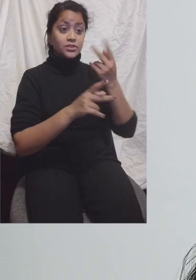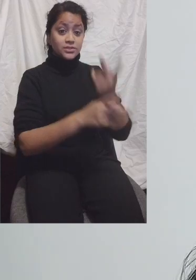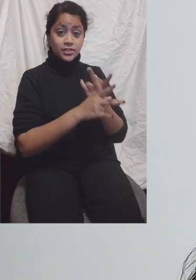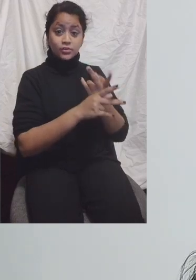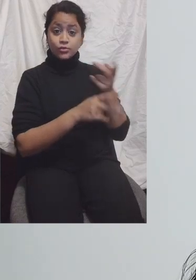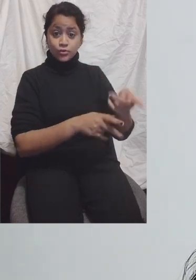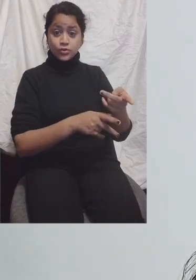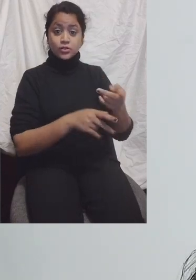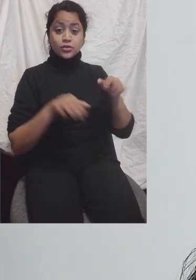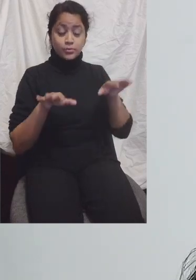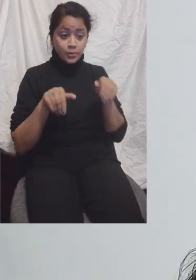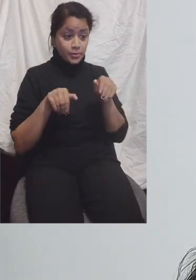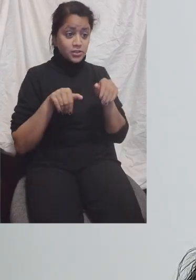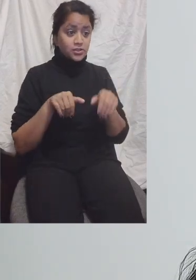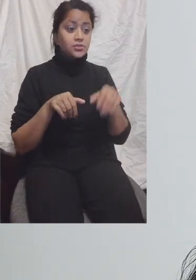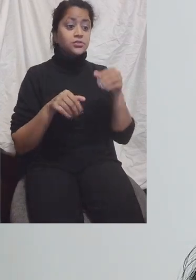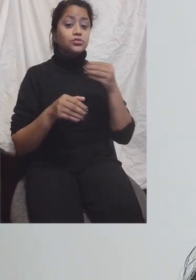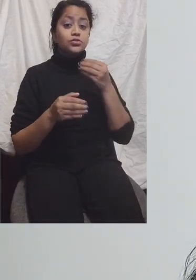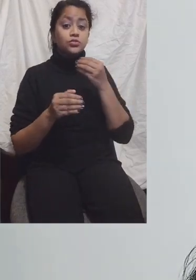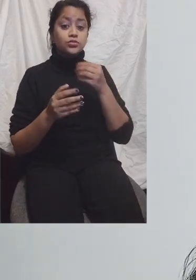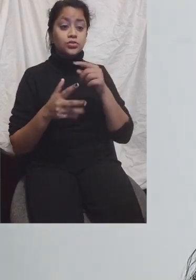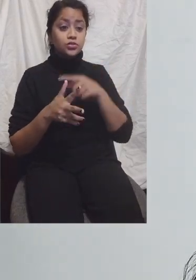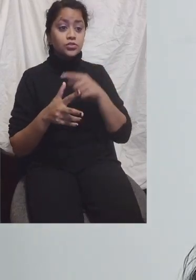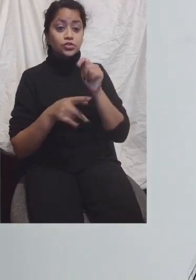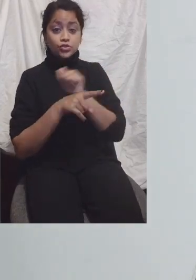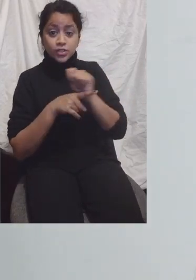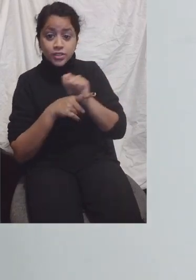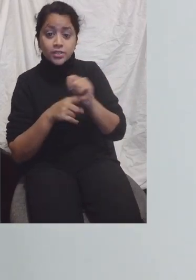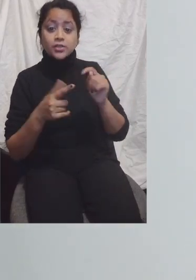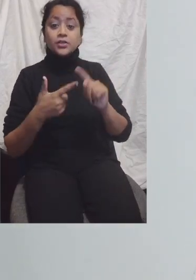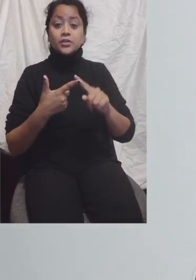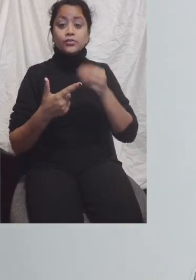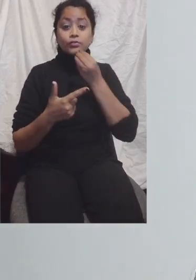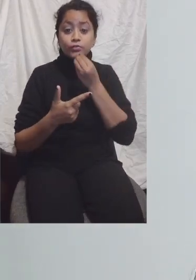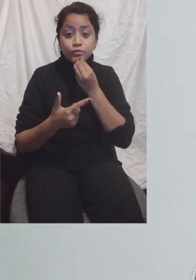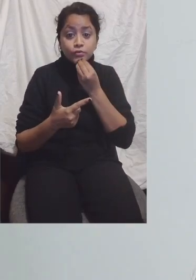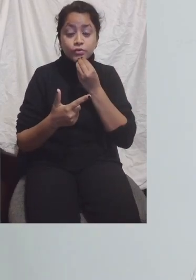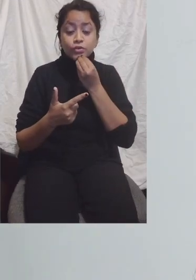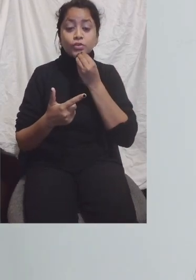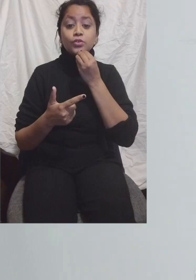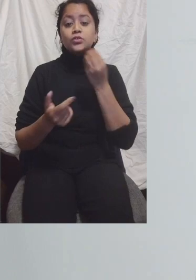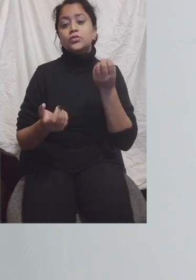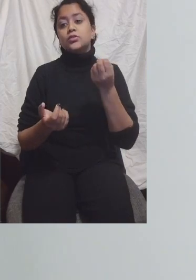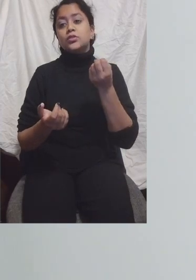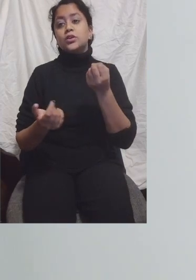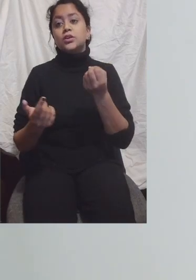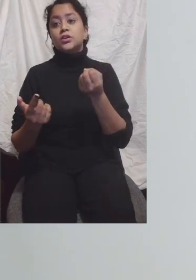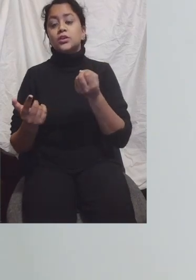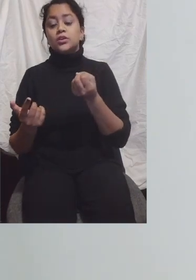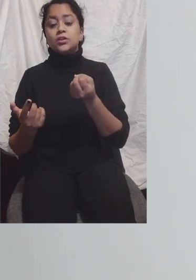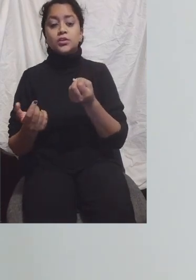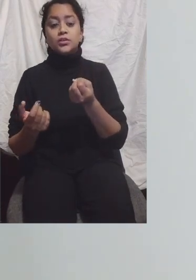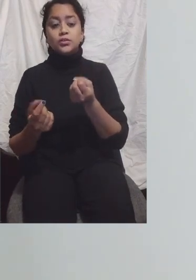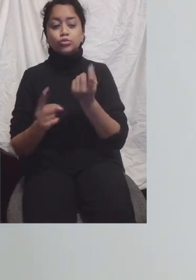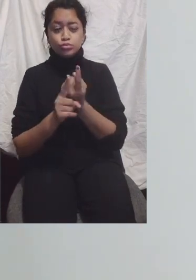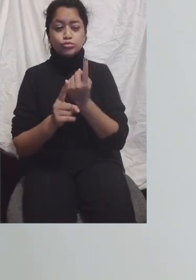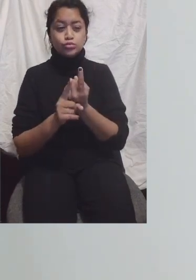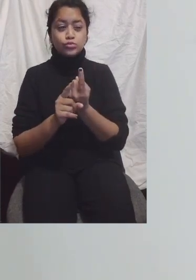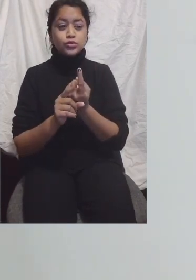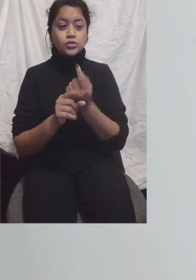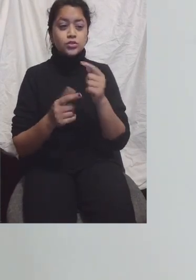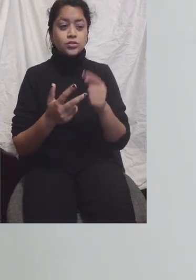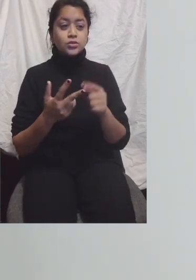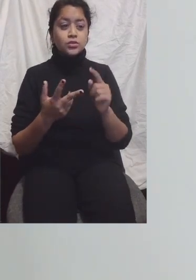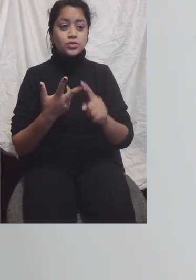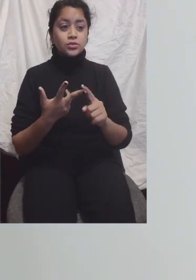view of what it's going to be like to take care of their puppies, making sure they're starting their training, that they're getting an appropriate, nutritious